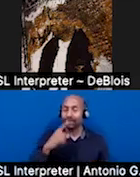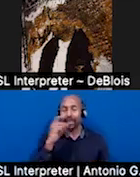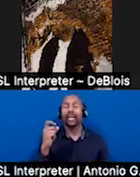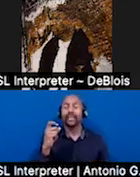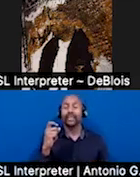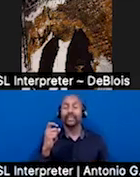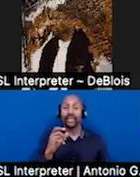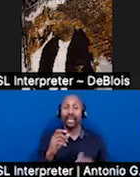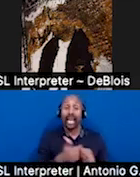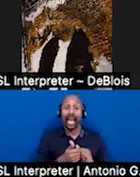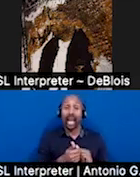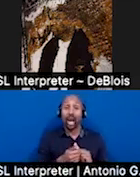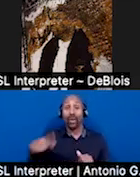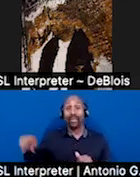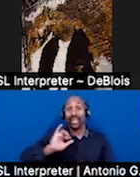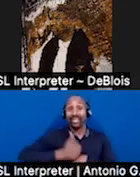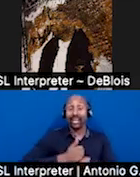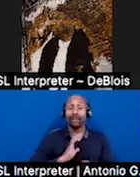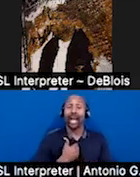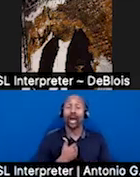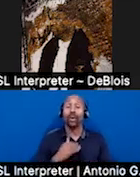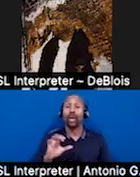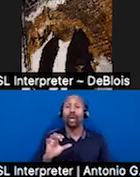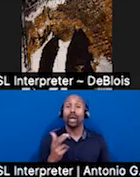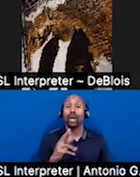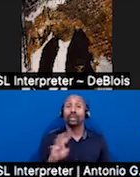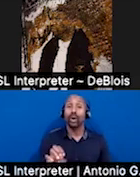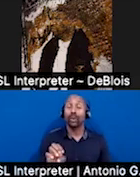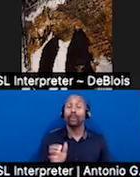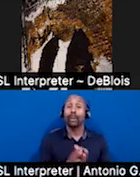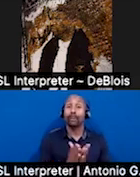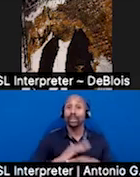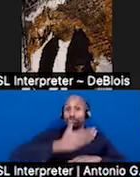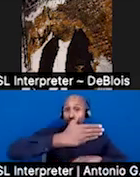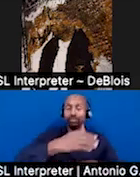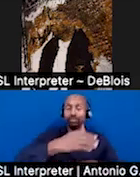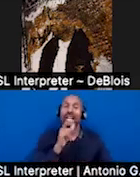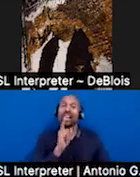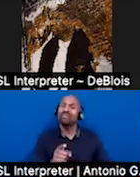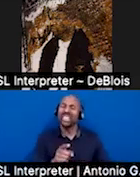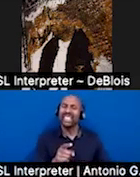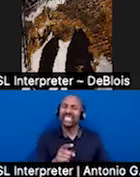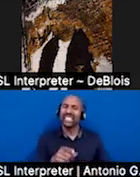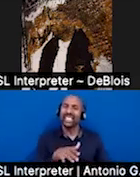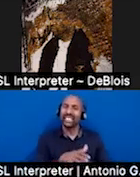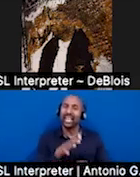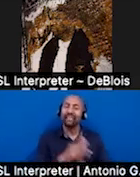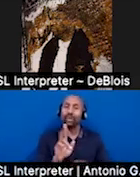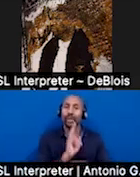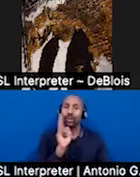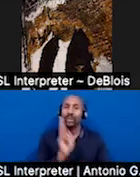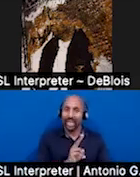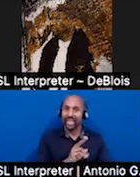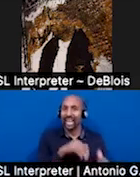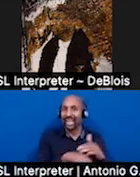the Chromebooks are set up are not sufficient in utilizing for accessibility purposes. So for that, I have to